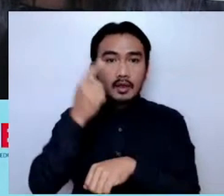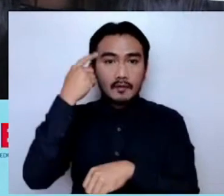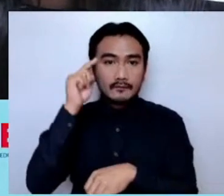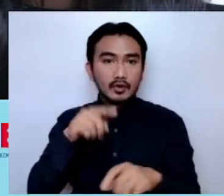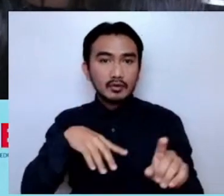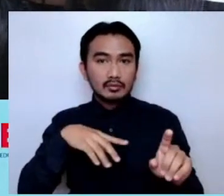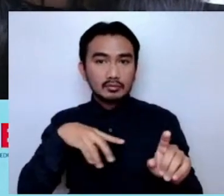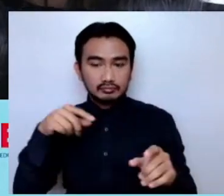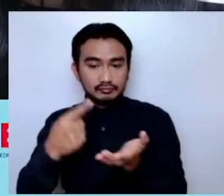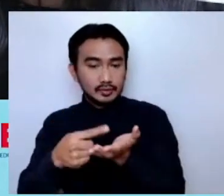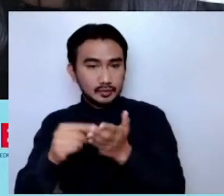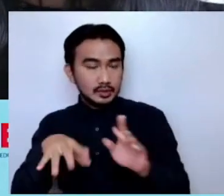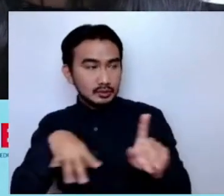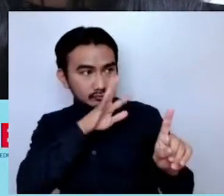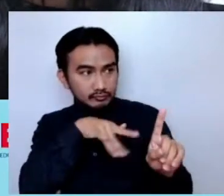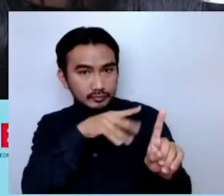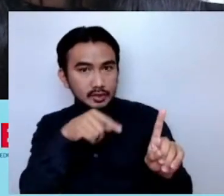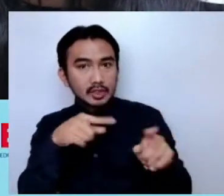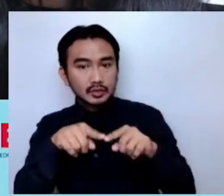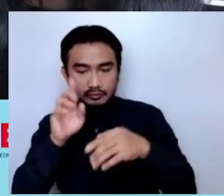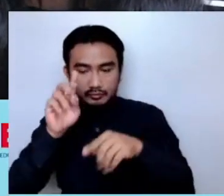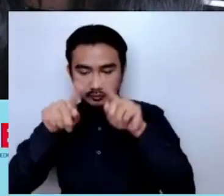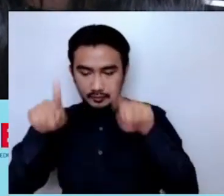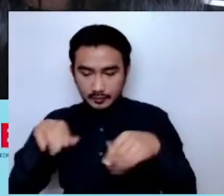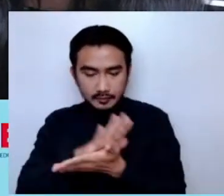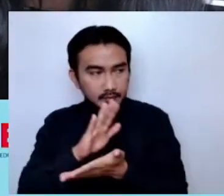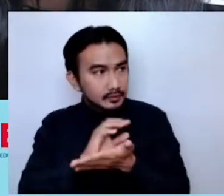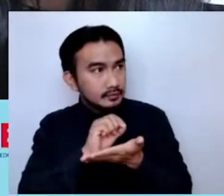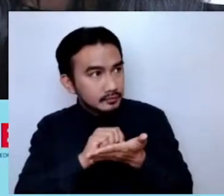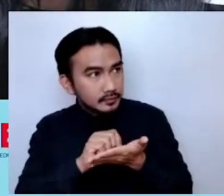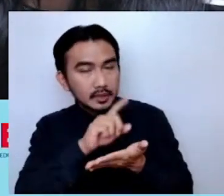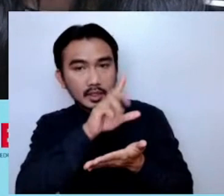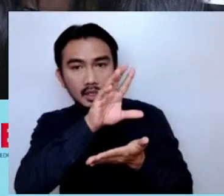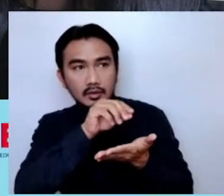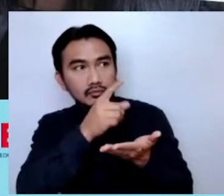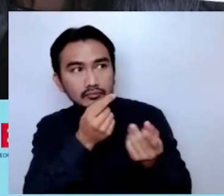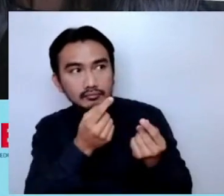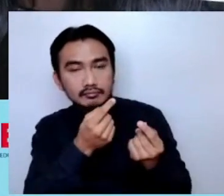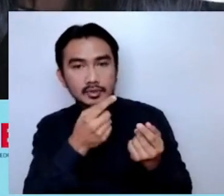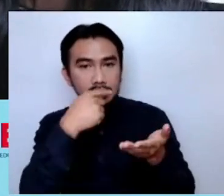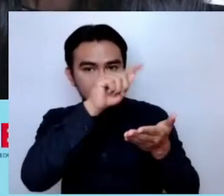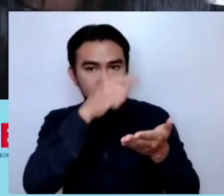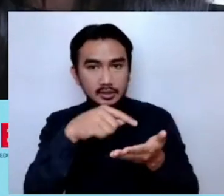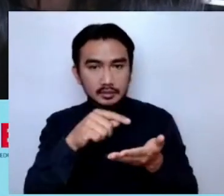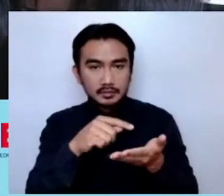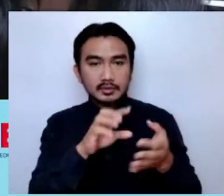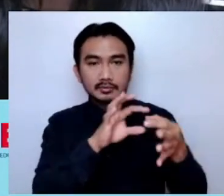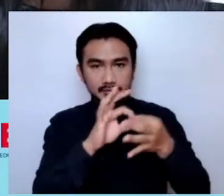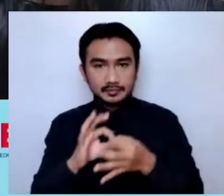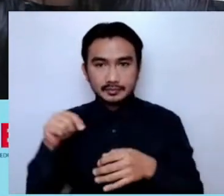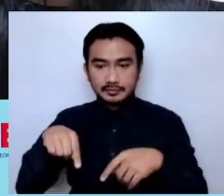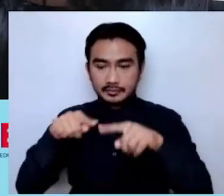your observers to indicate the rating or level attained in each indicator by the observed teacher or the